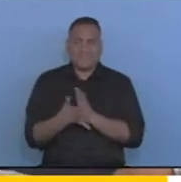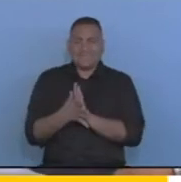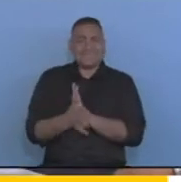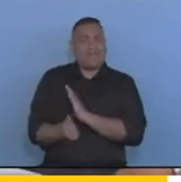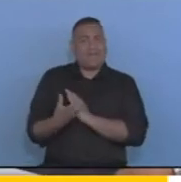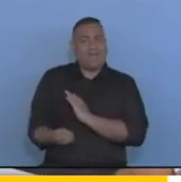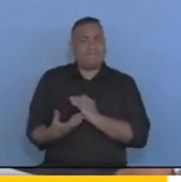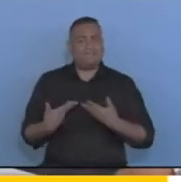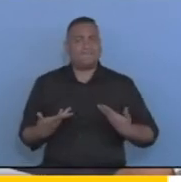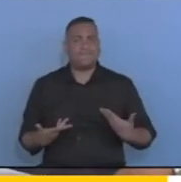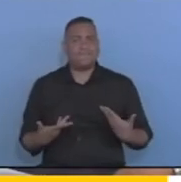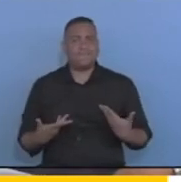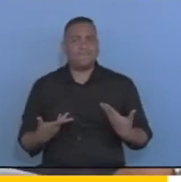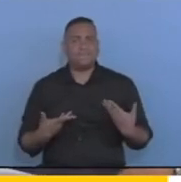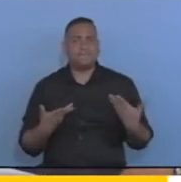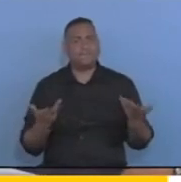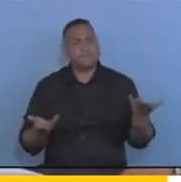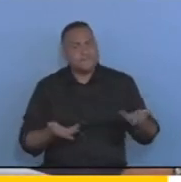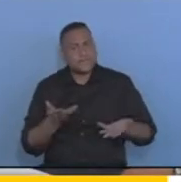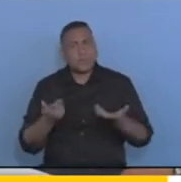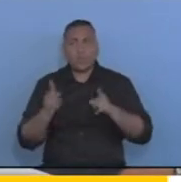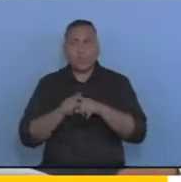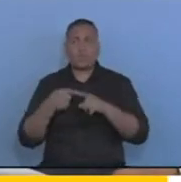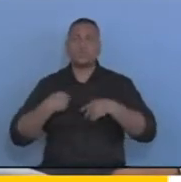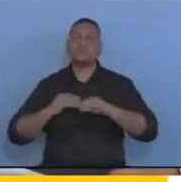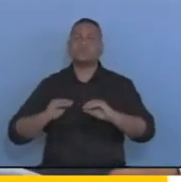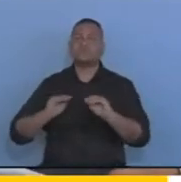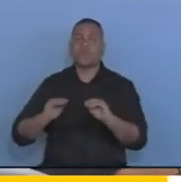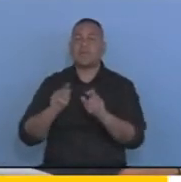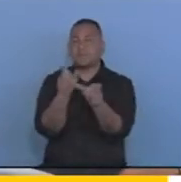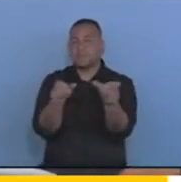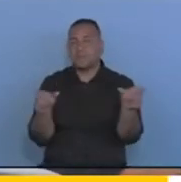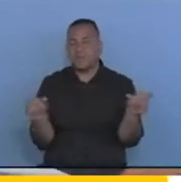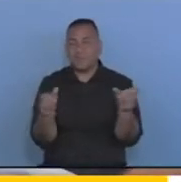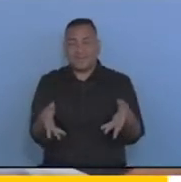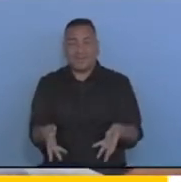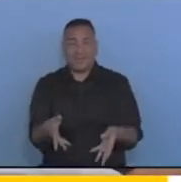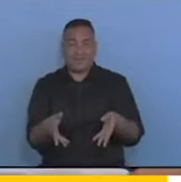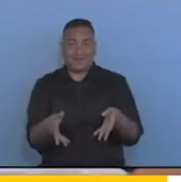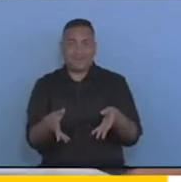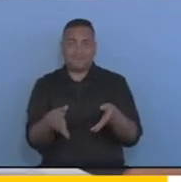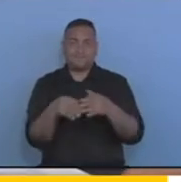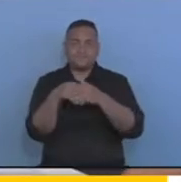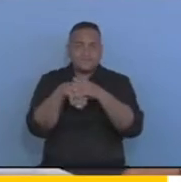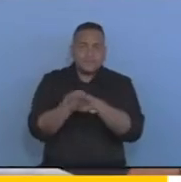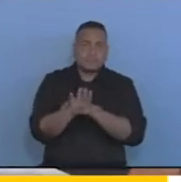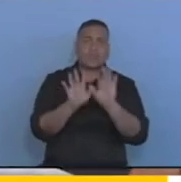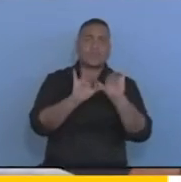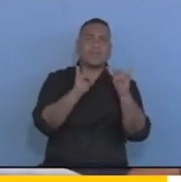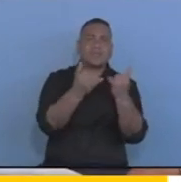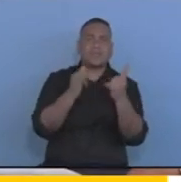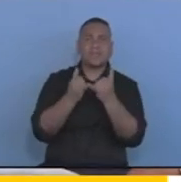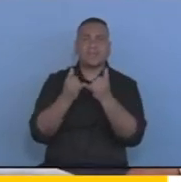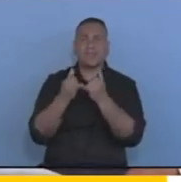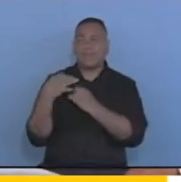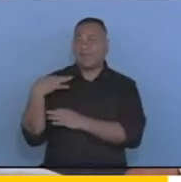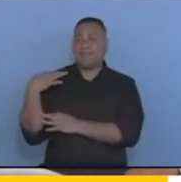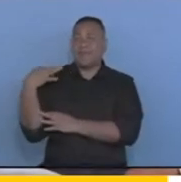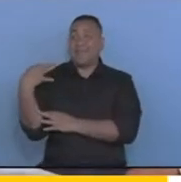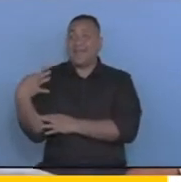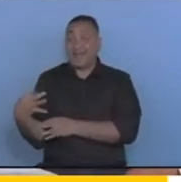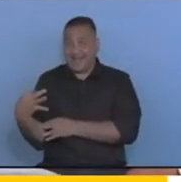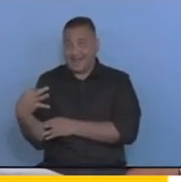here, if the student has been trained here, he will go into industry and he can apply that immediately in